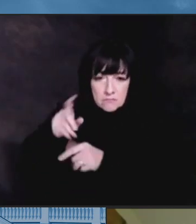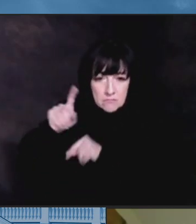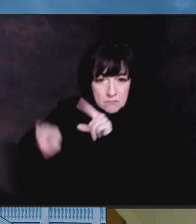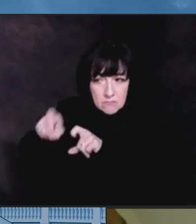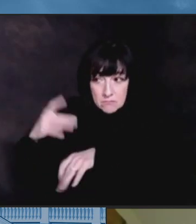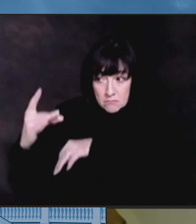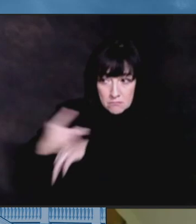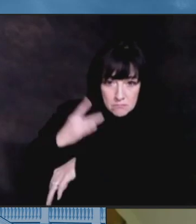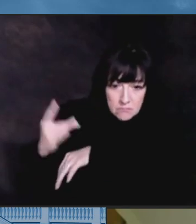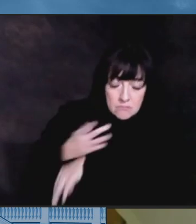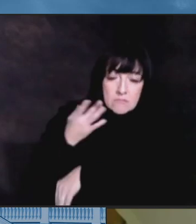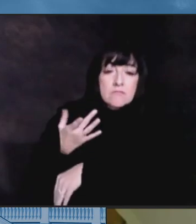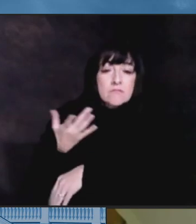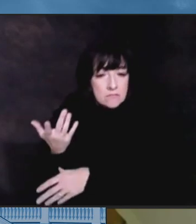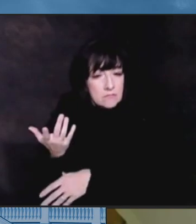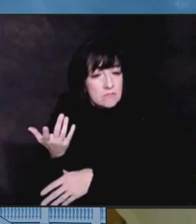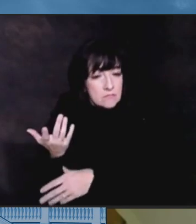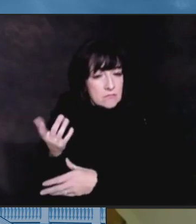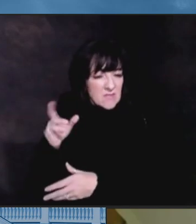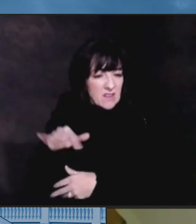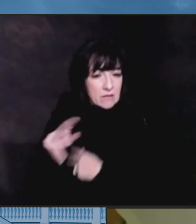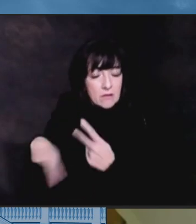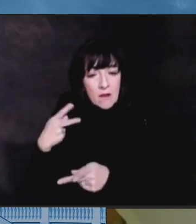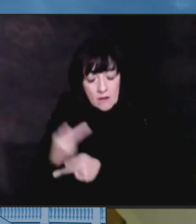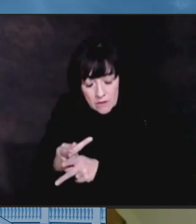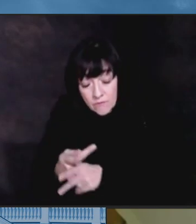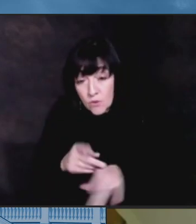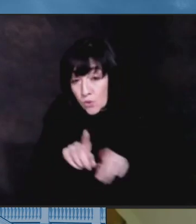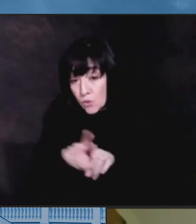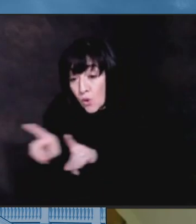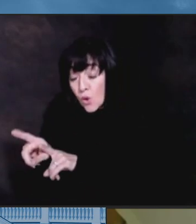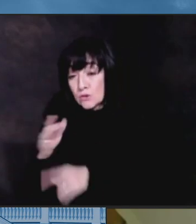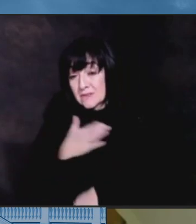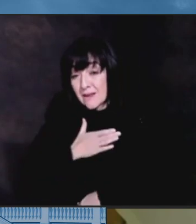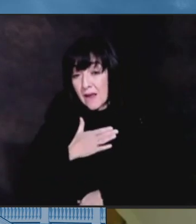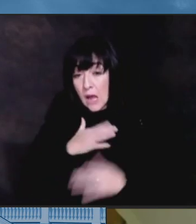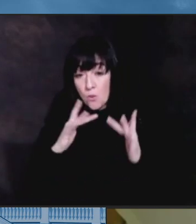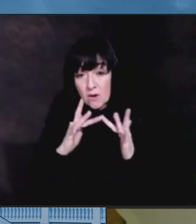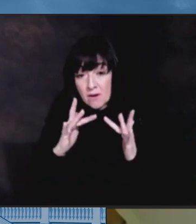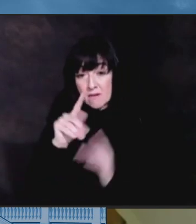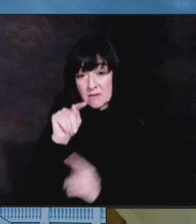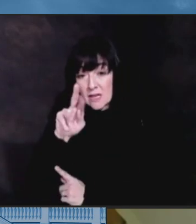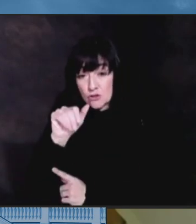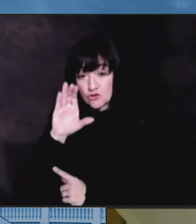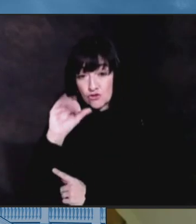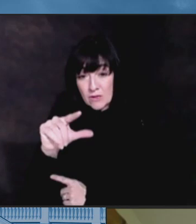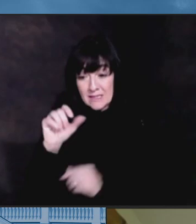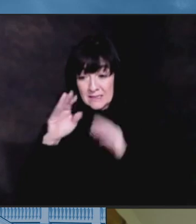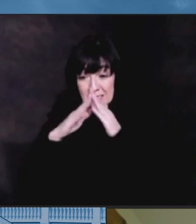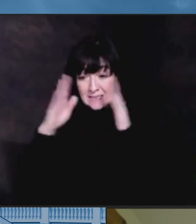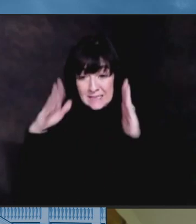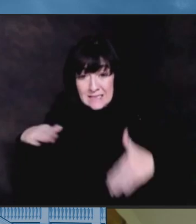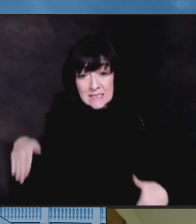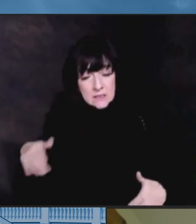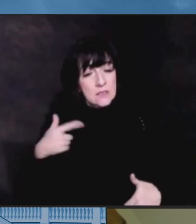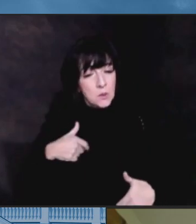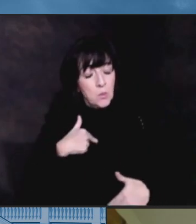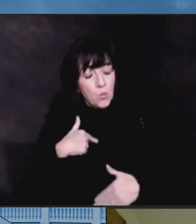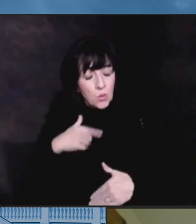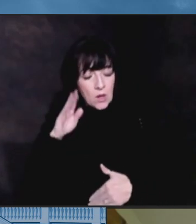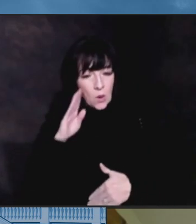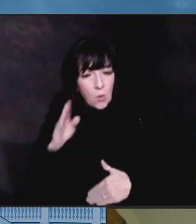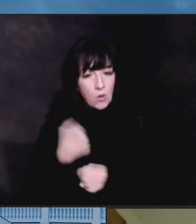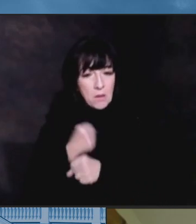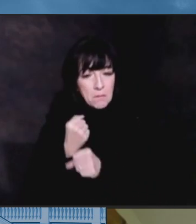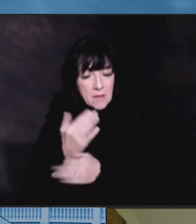making changes to our contact tracing system, but until towards the end of the year, anyone who is a